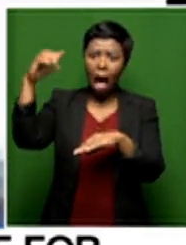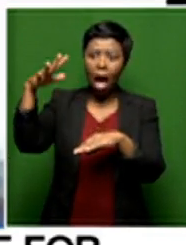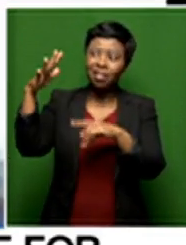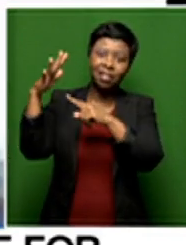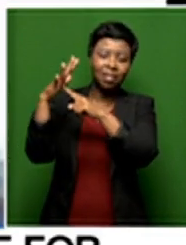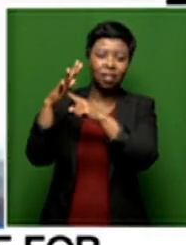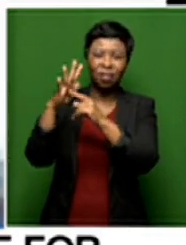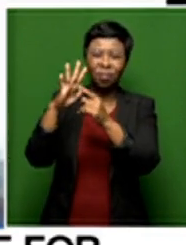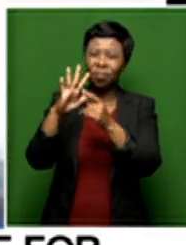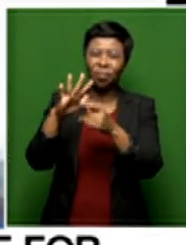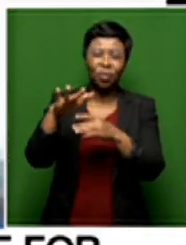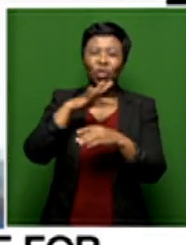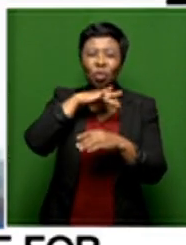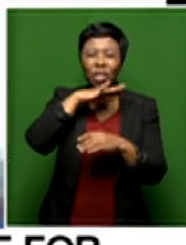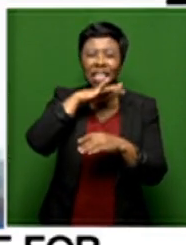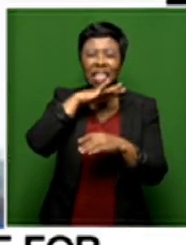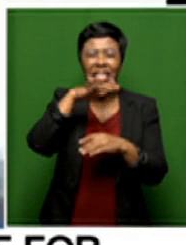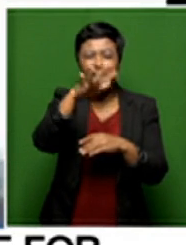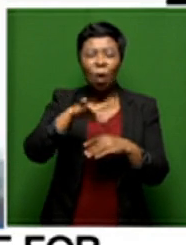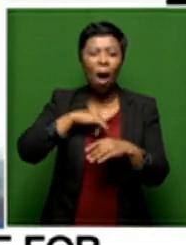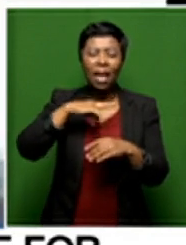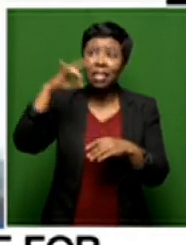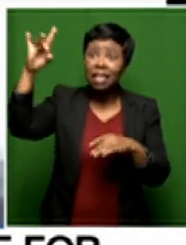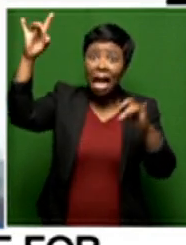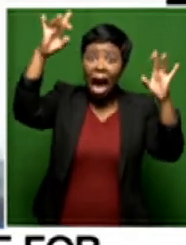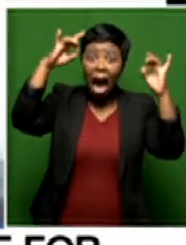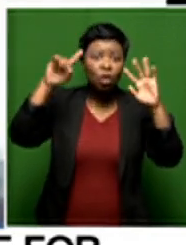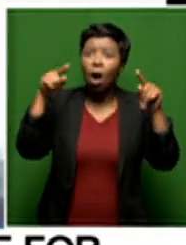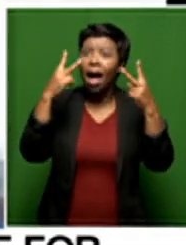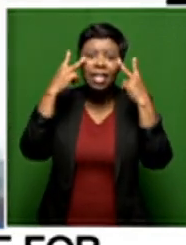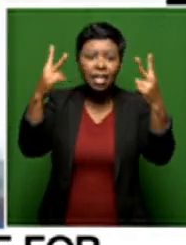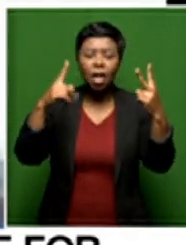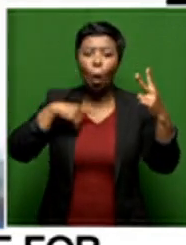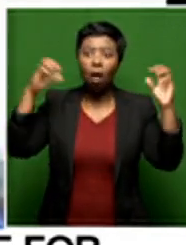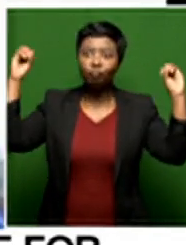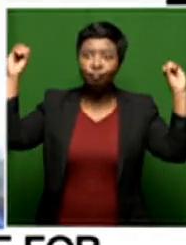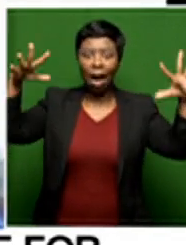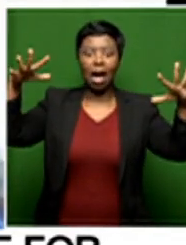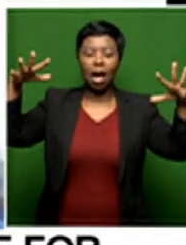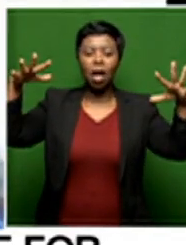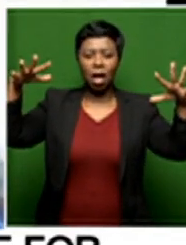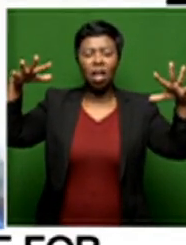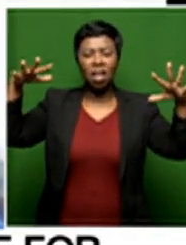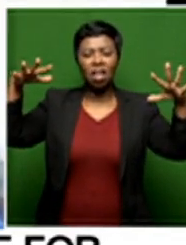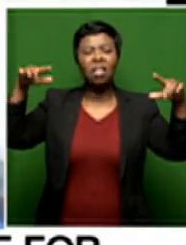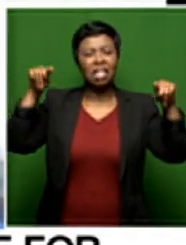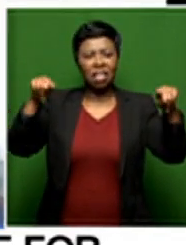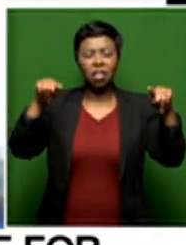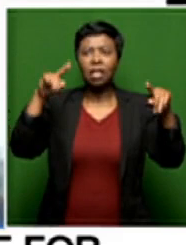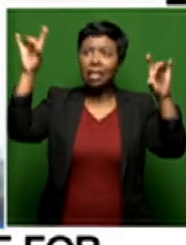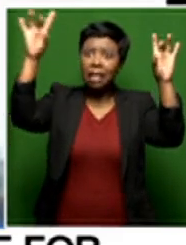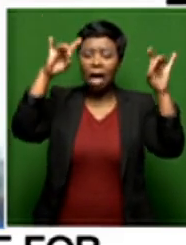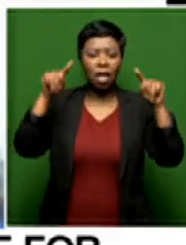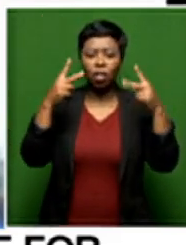polluting our experience of nature. We can't see the stars when all the lights are on in a town or city. And a lot of our animals